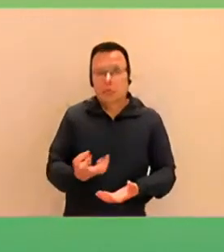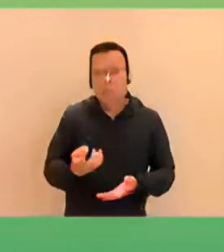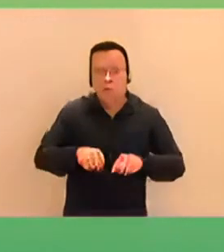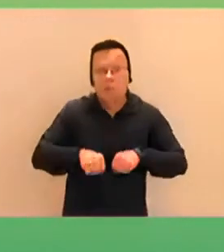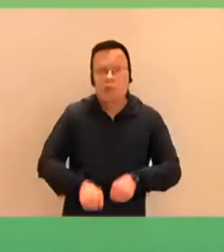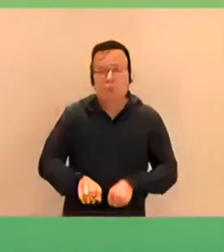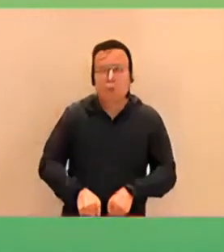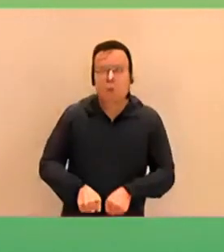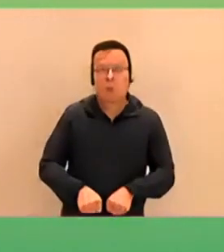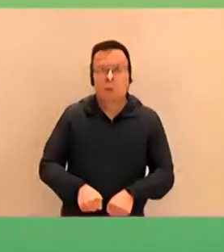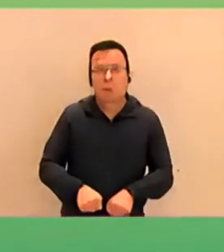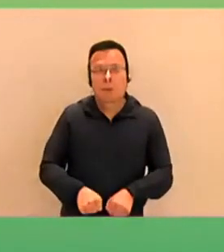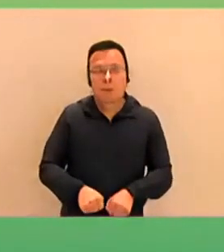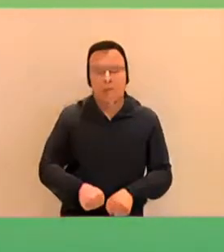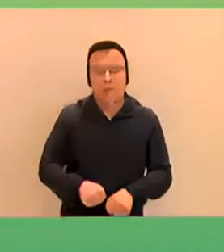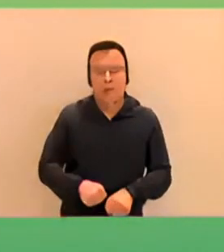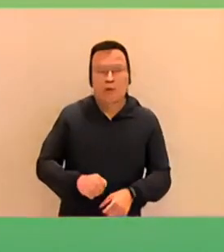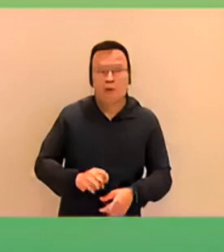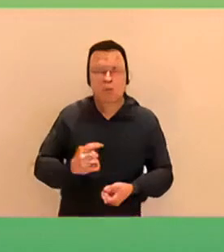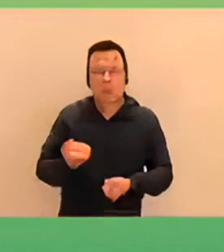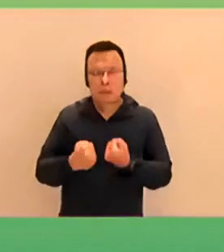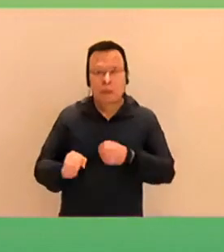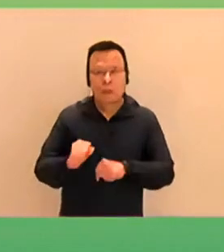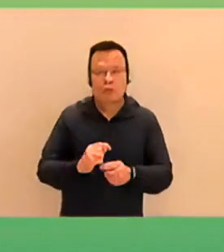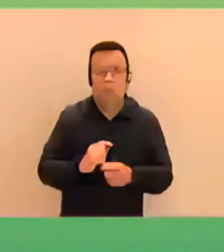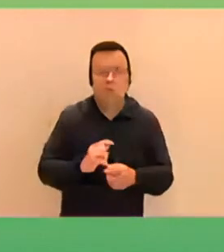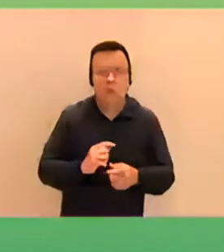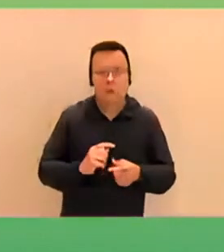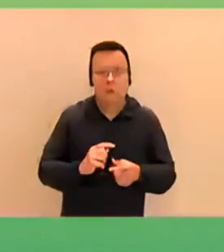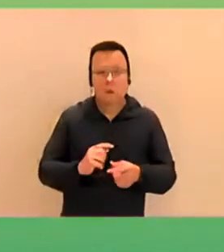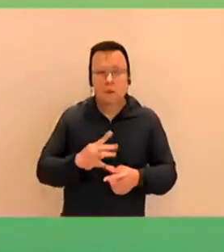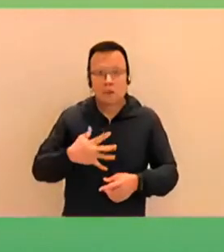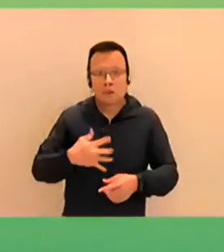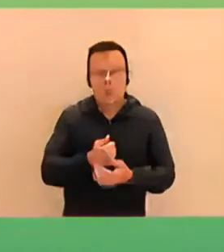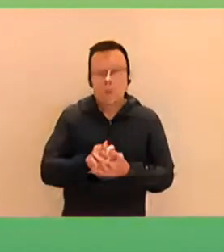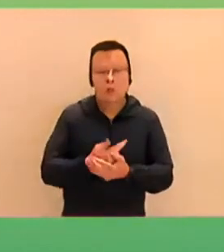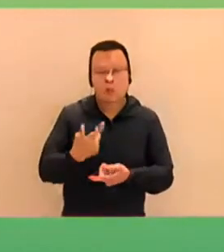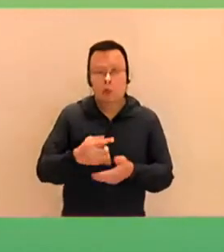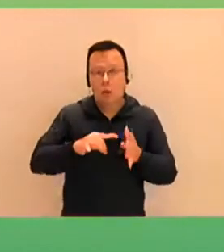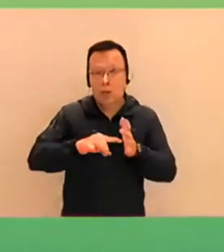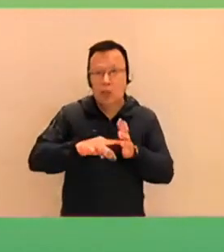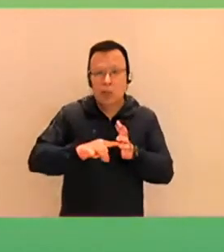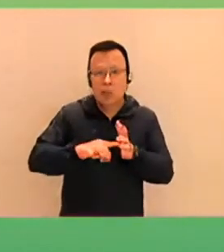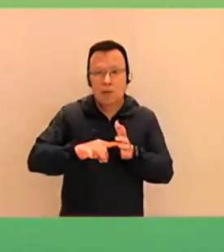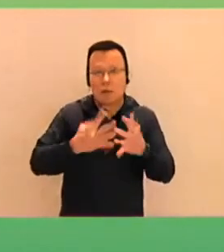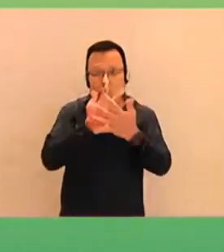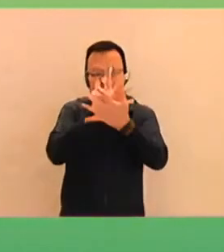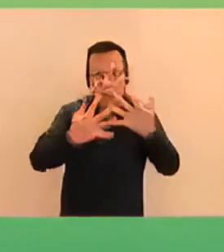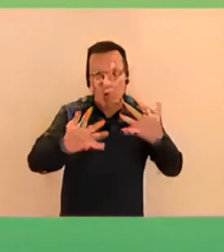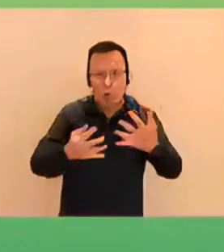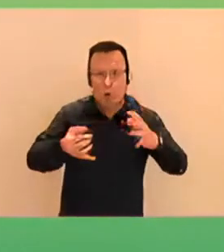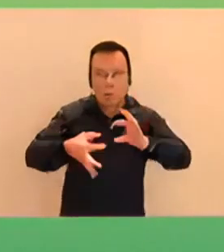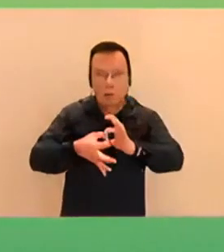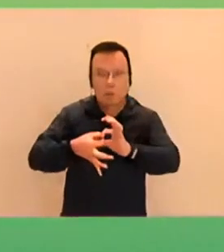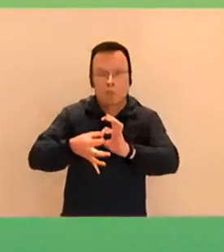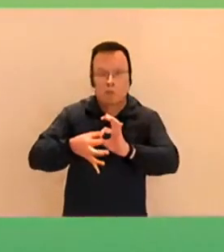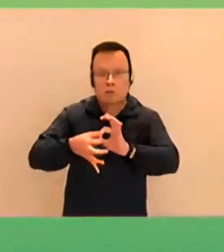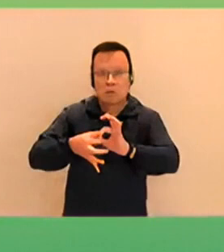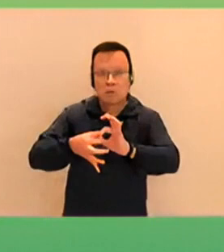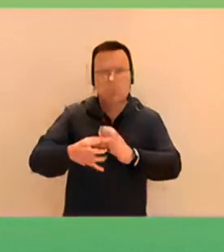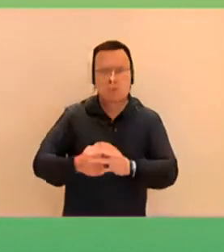That means we work together with the grid and try to absorb windmill